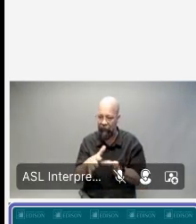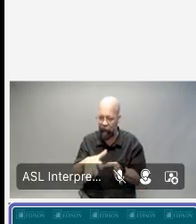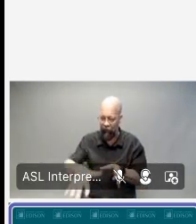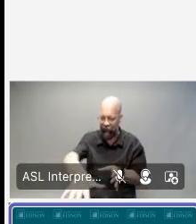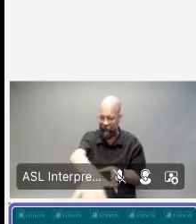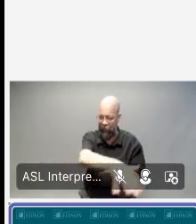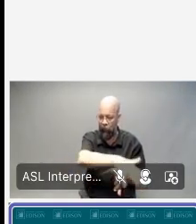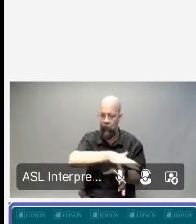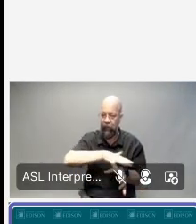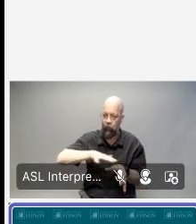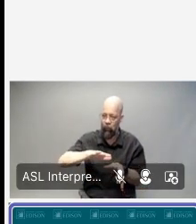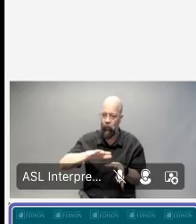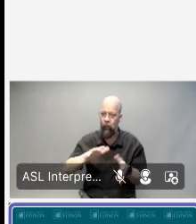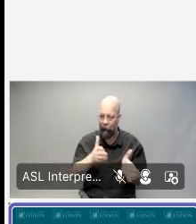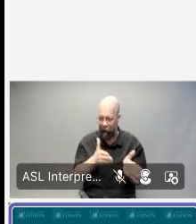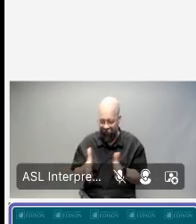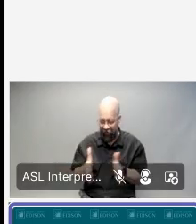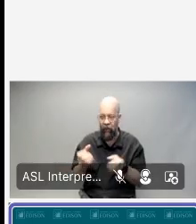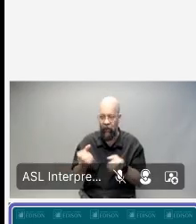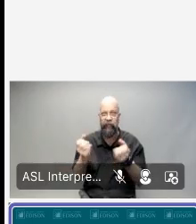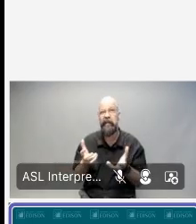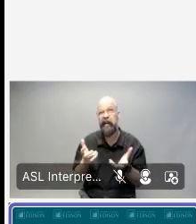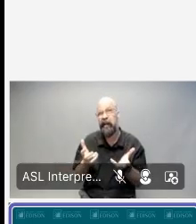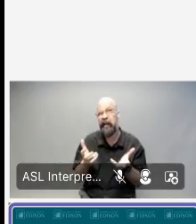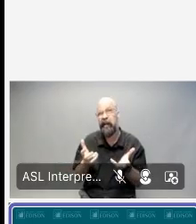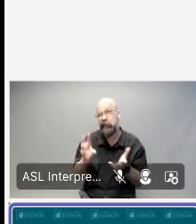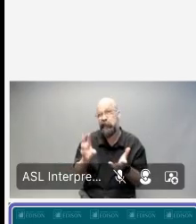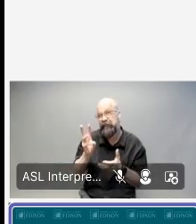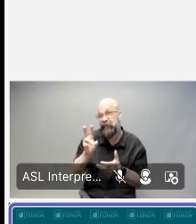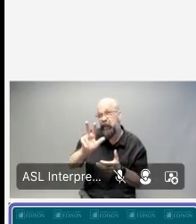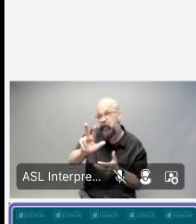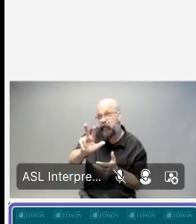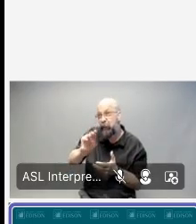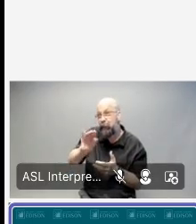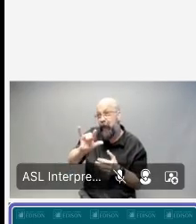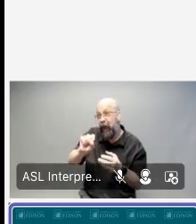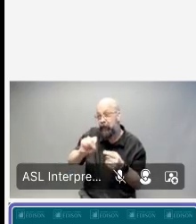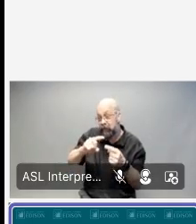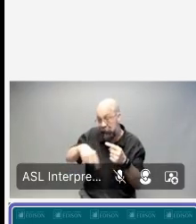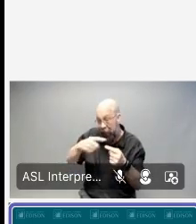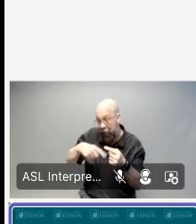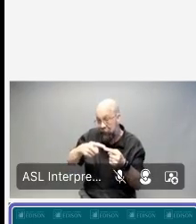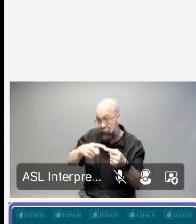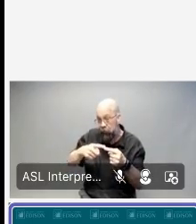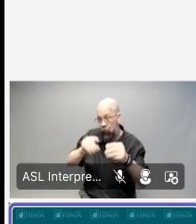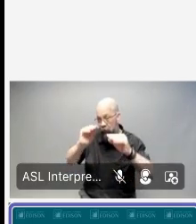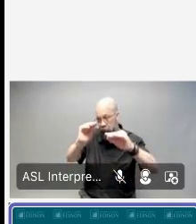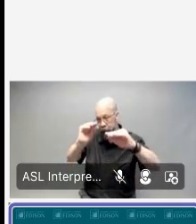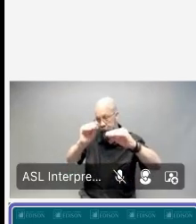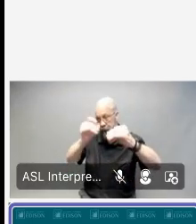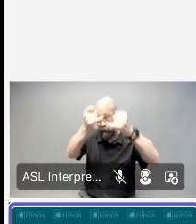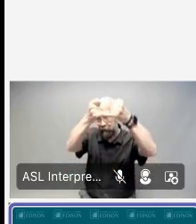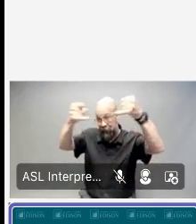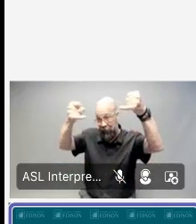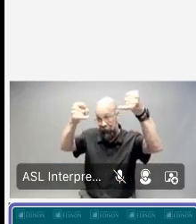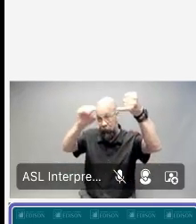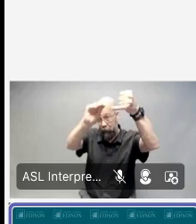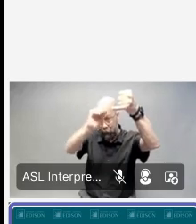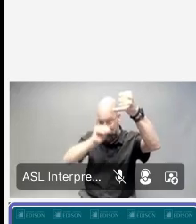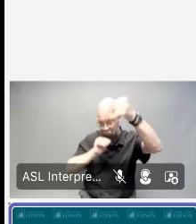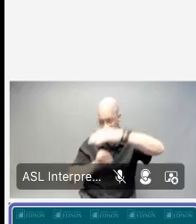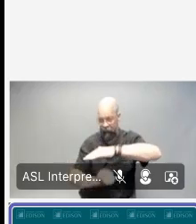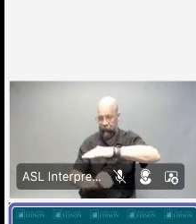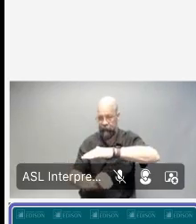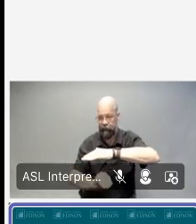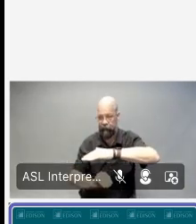we're planning to underground approximately 63 miles. I believe published was a